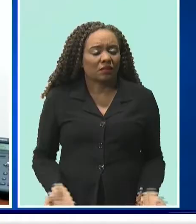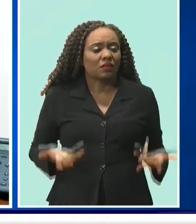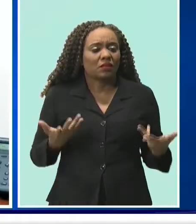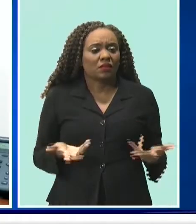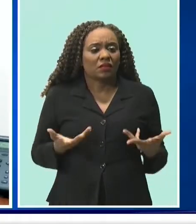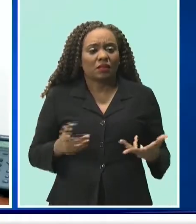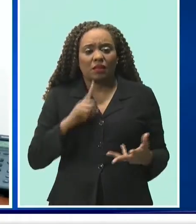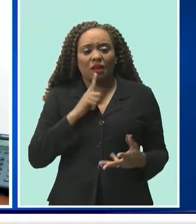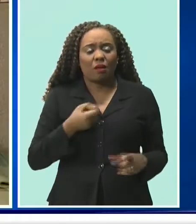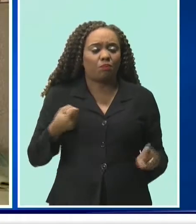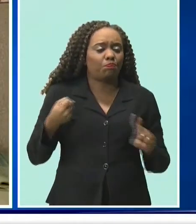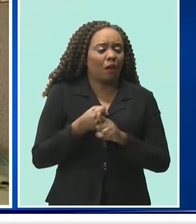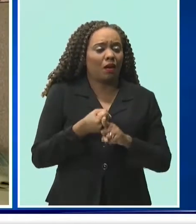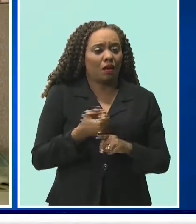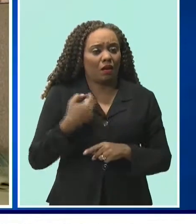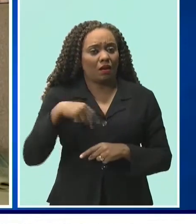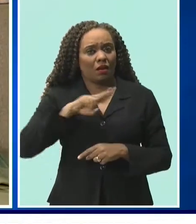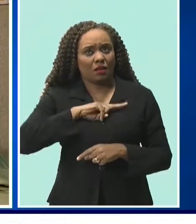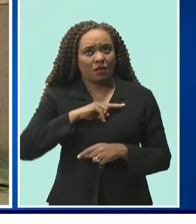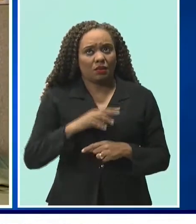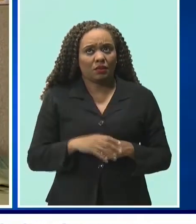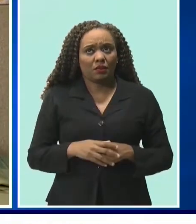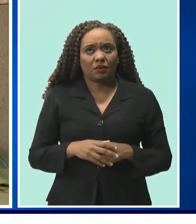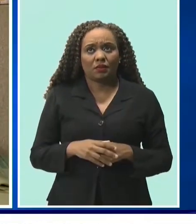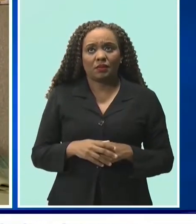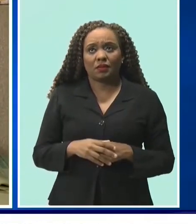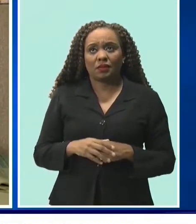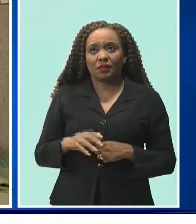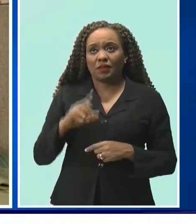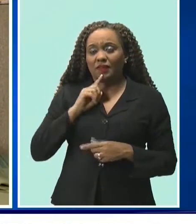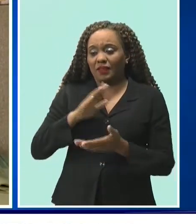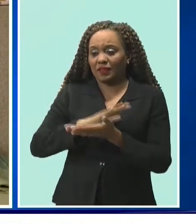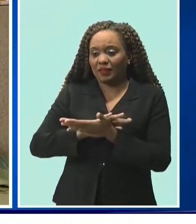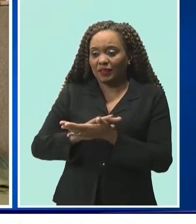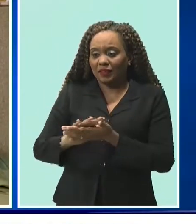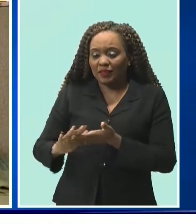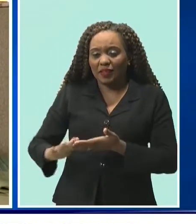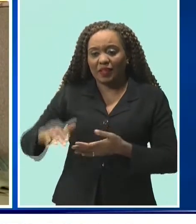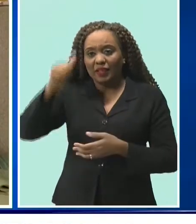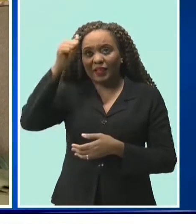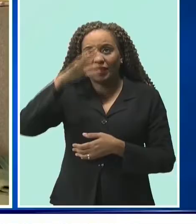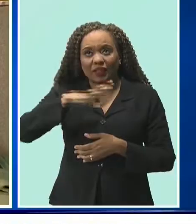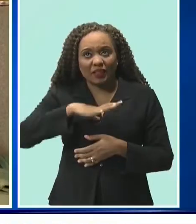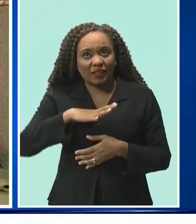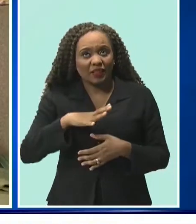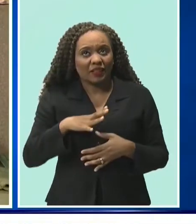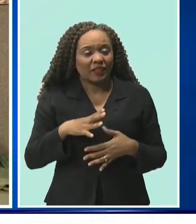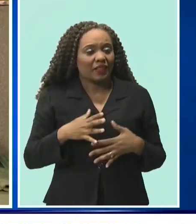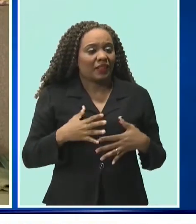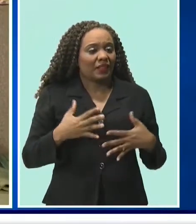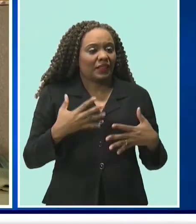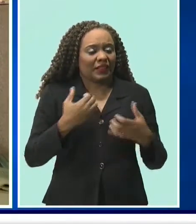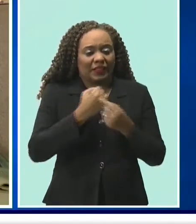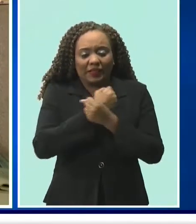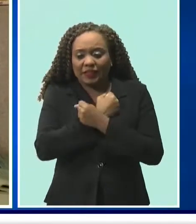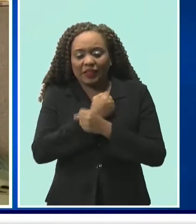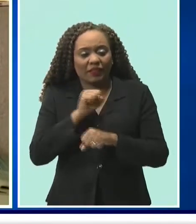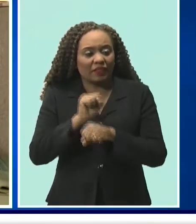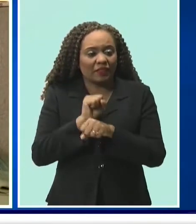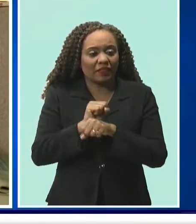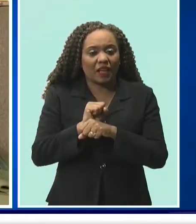really affected all of us. He was a gentleman, he was charming, he had a passion for what he was doing as